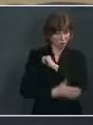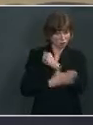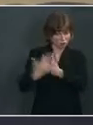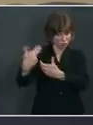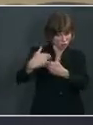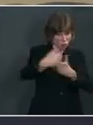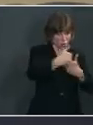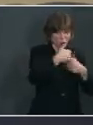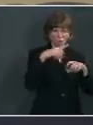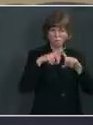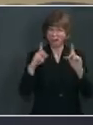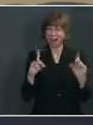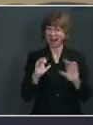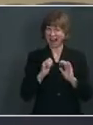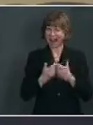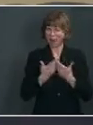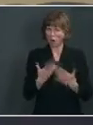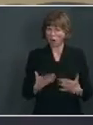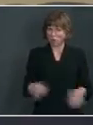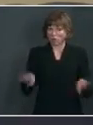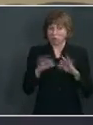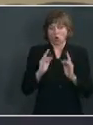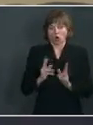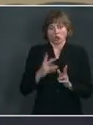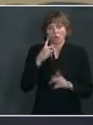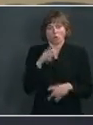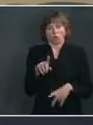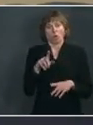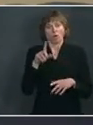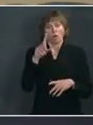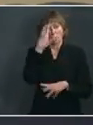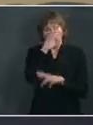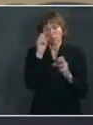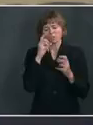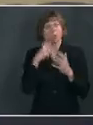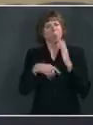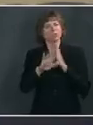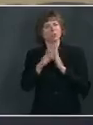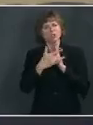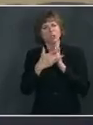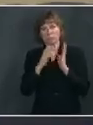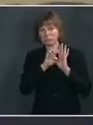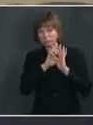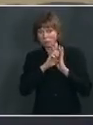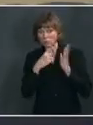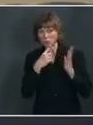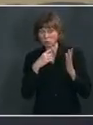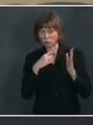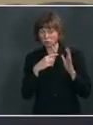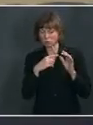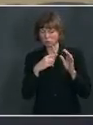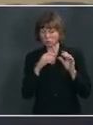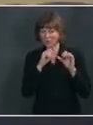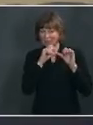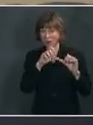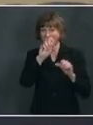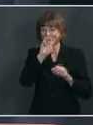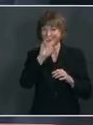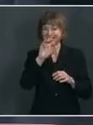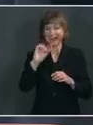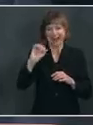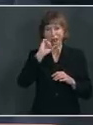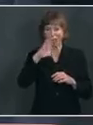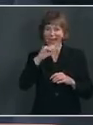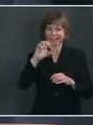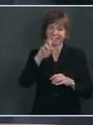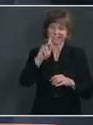is it for the administration, and what would be your strategy? Would you, for example, continue the carrot and sticks approach of the Trump administration?